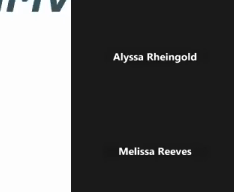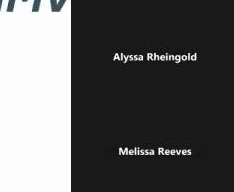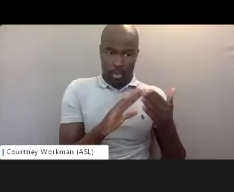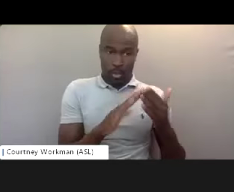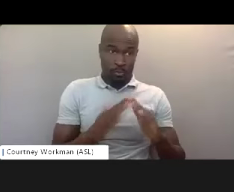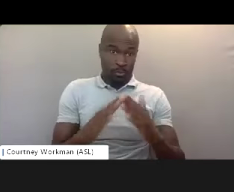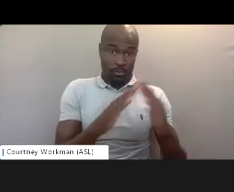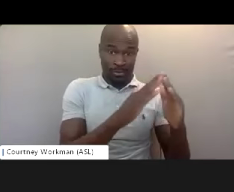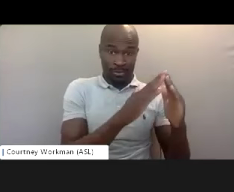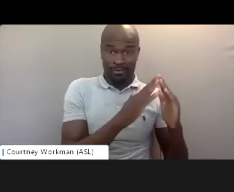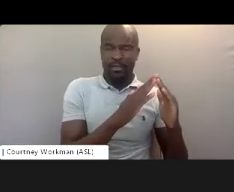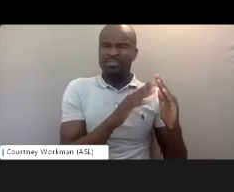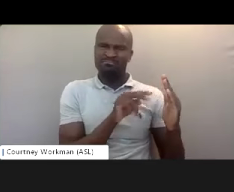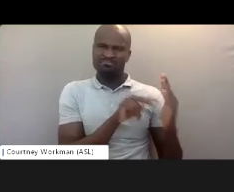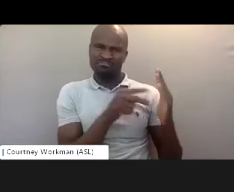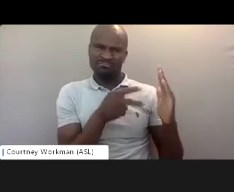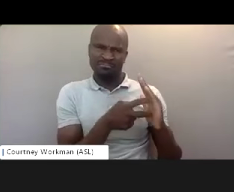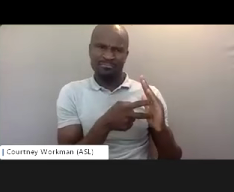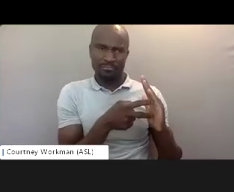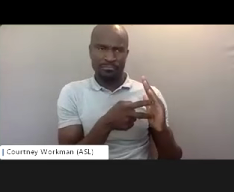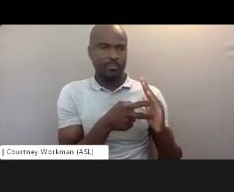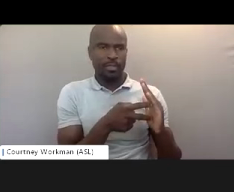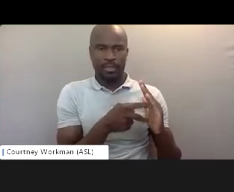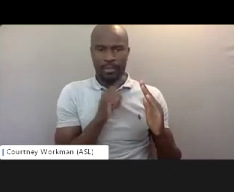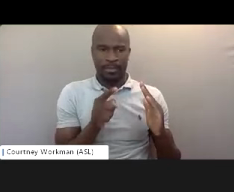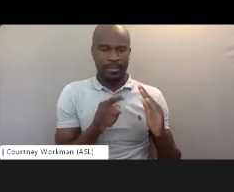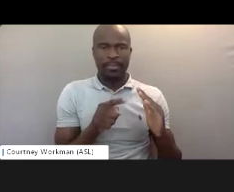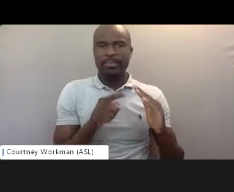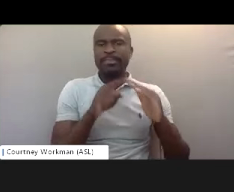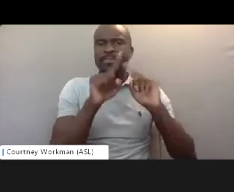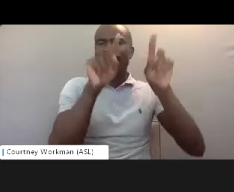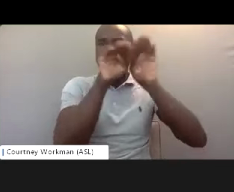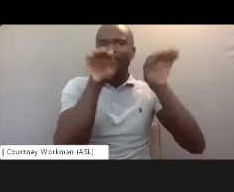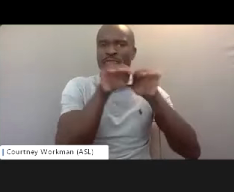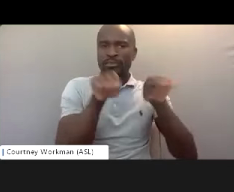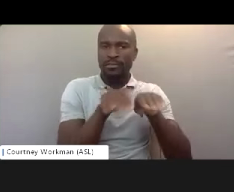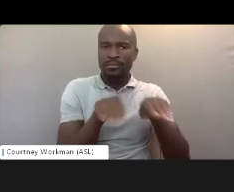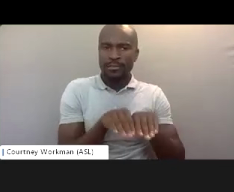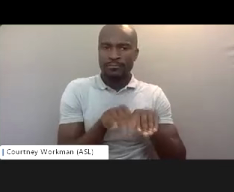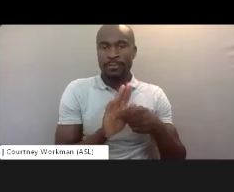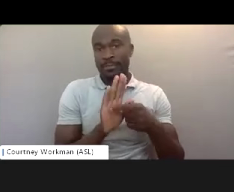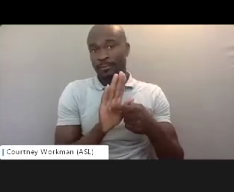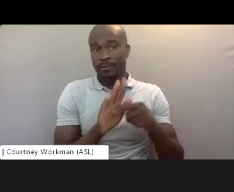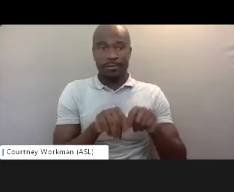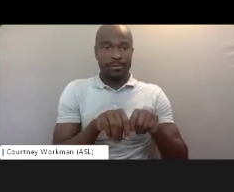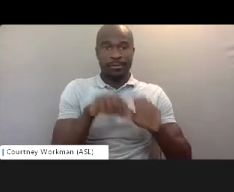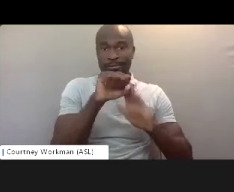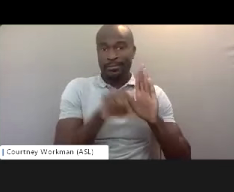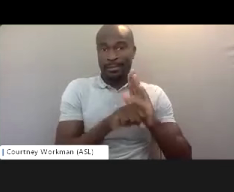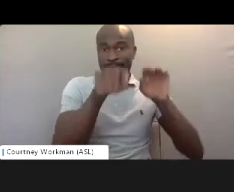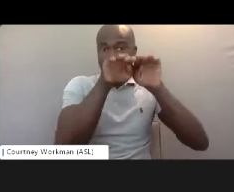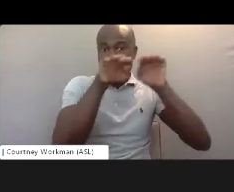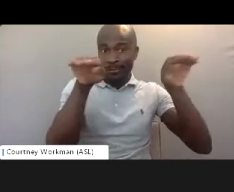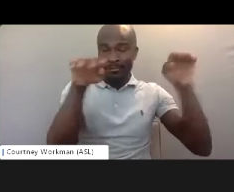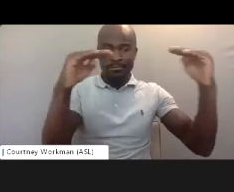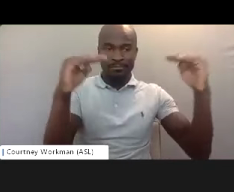really can mean at multiple different levels. So we work with communities at a state level, at a city level, at